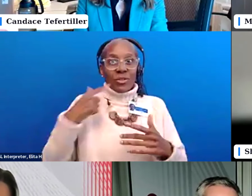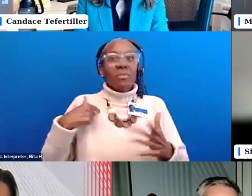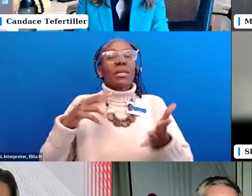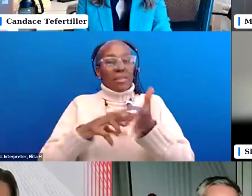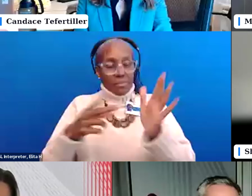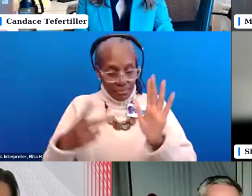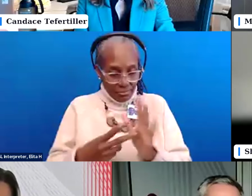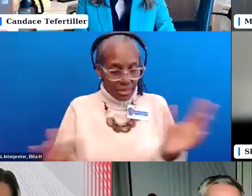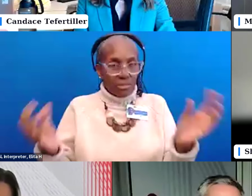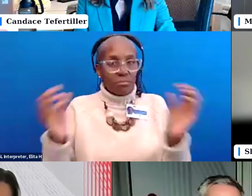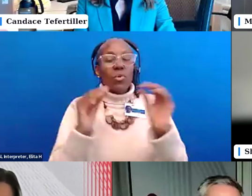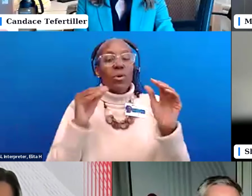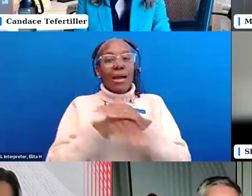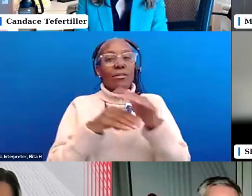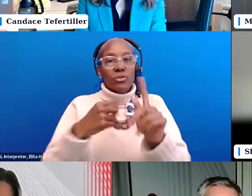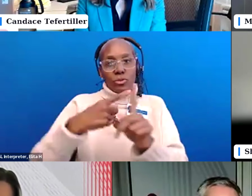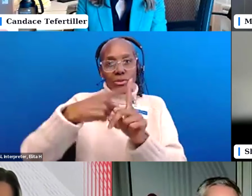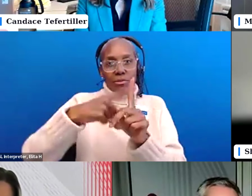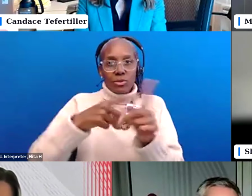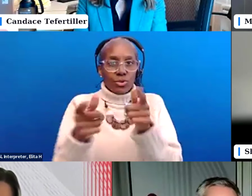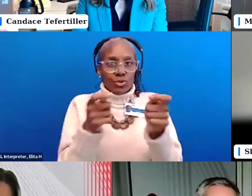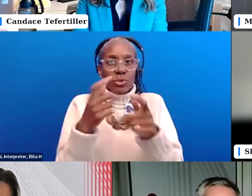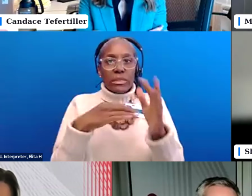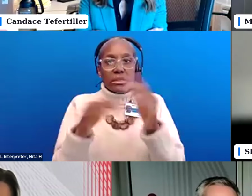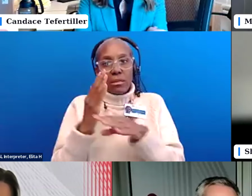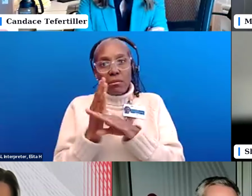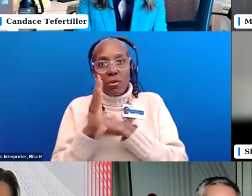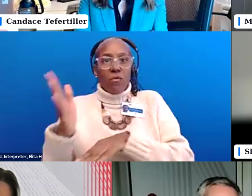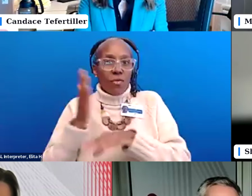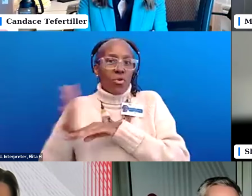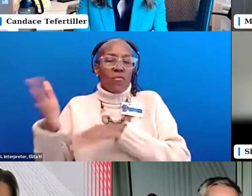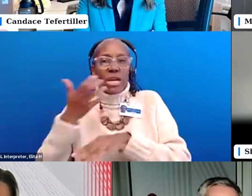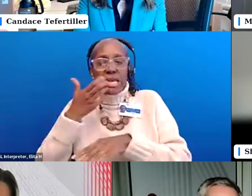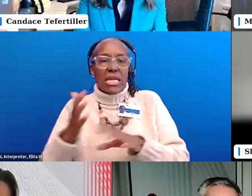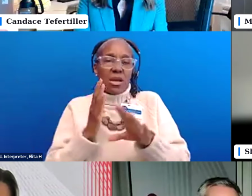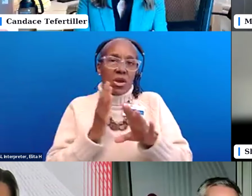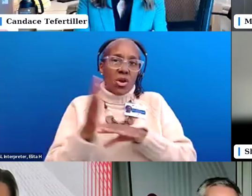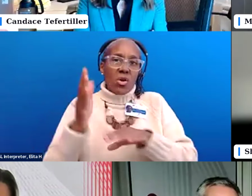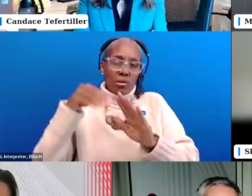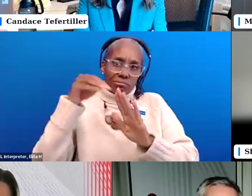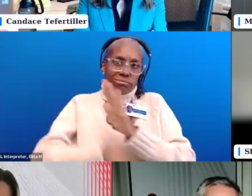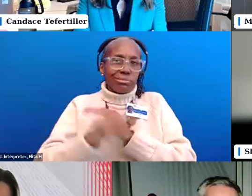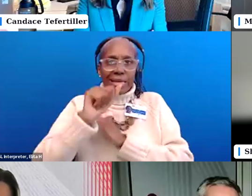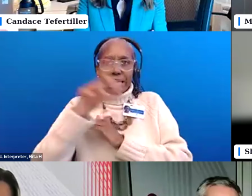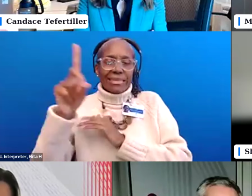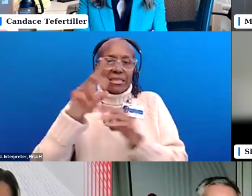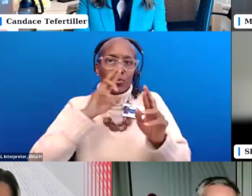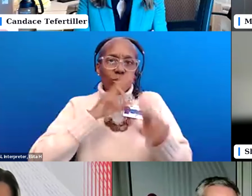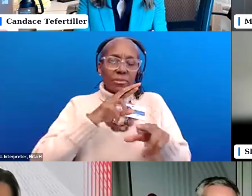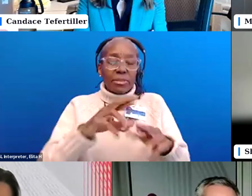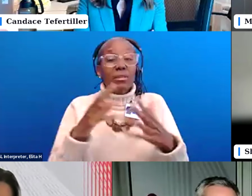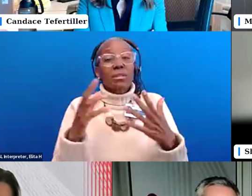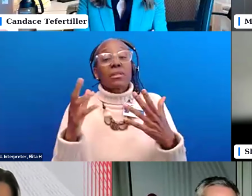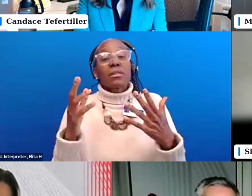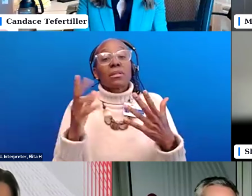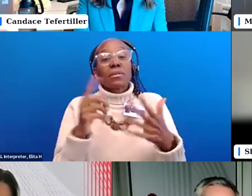meant that I had more access to temperature control instead of overheating or going into AD responses.